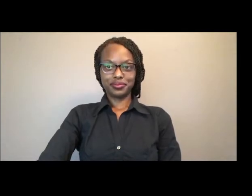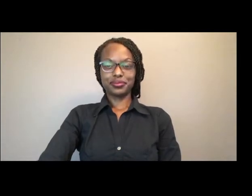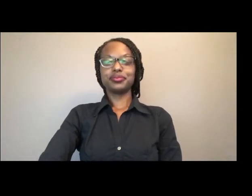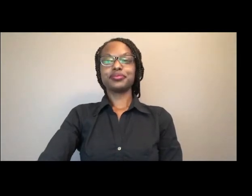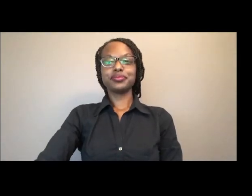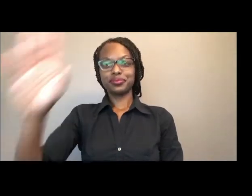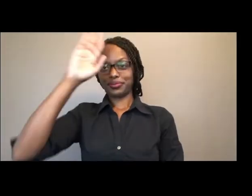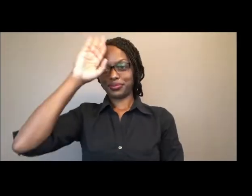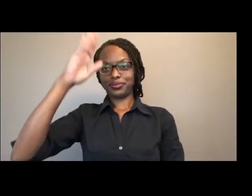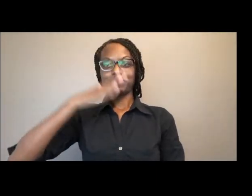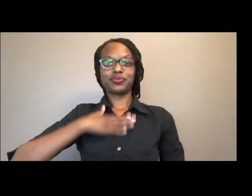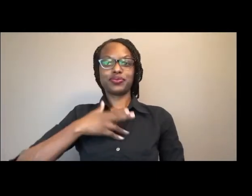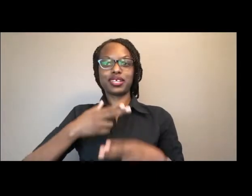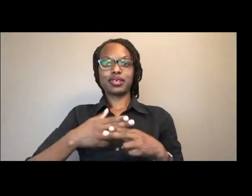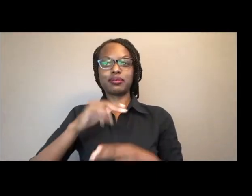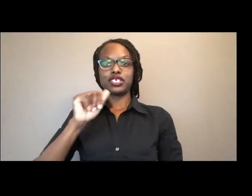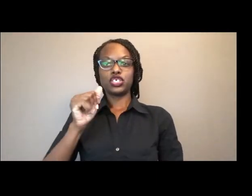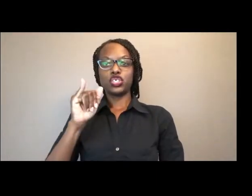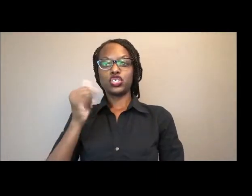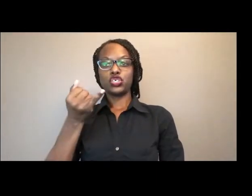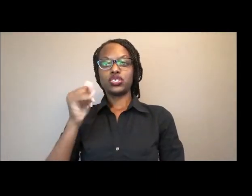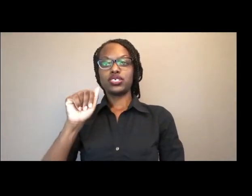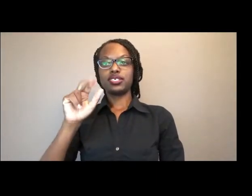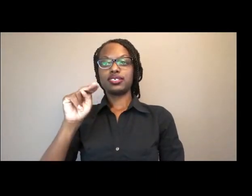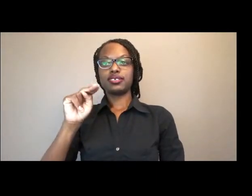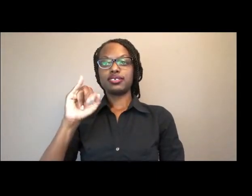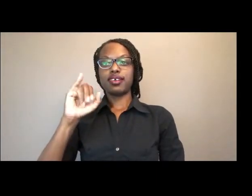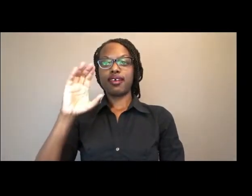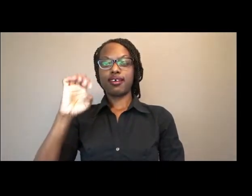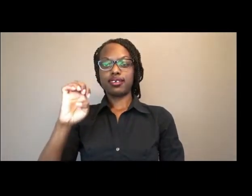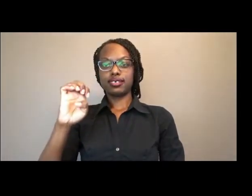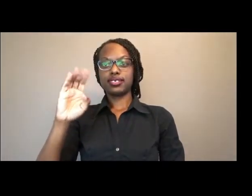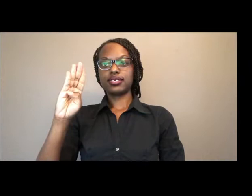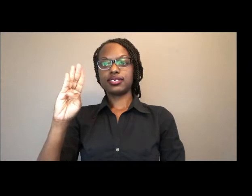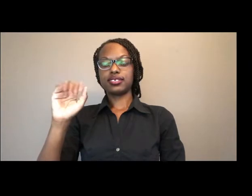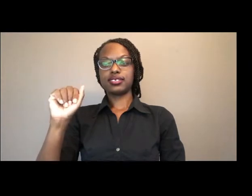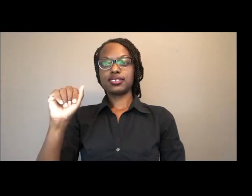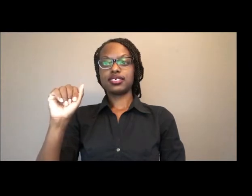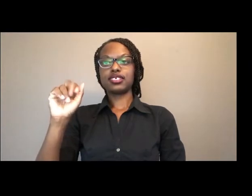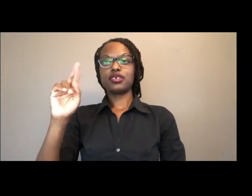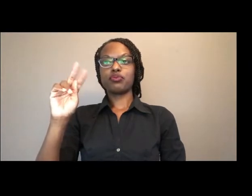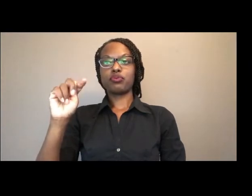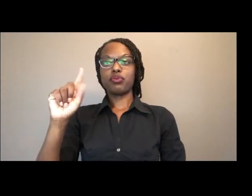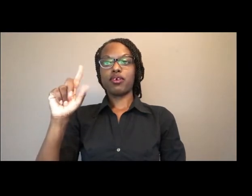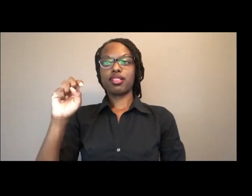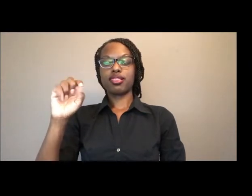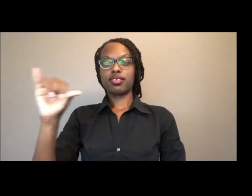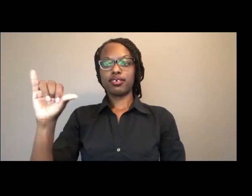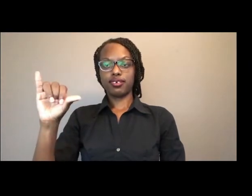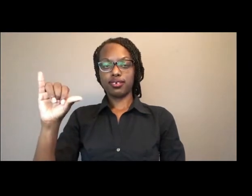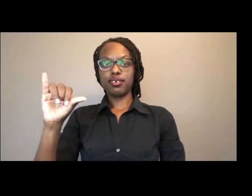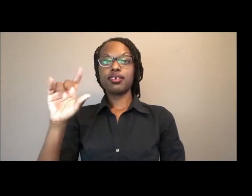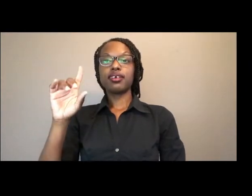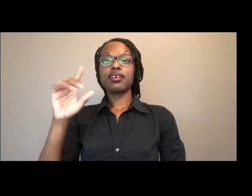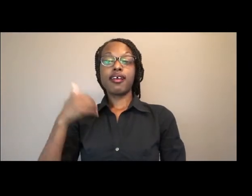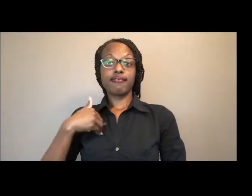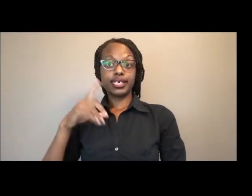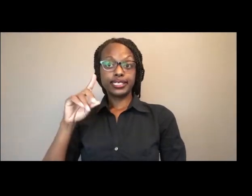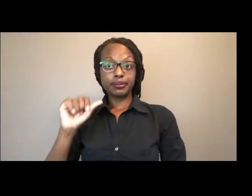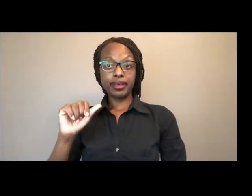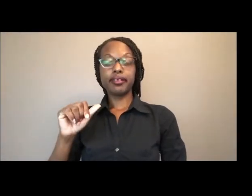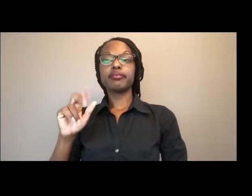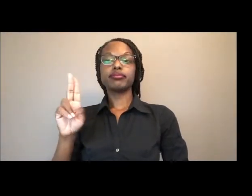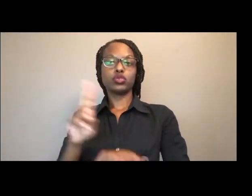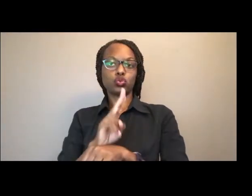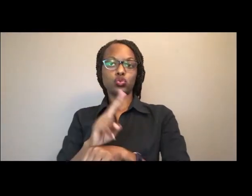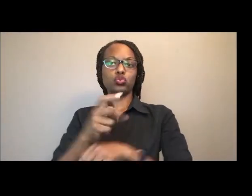Hello, my name is Janice Bartley. I am a Black woman with a disability who uses a power wheelchair, proudly wearing a Black Lives Matter shirt